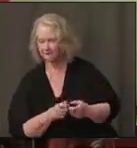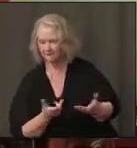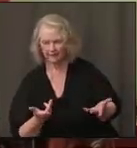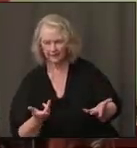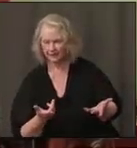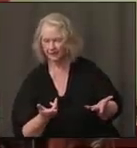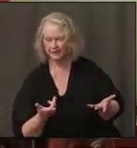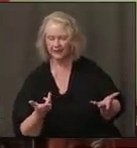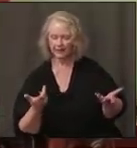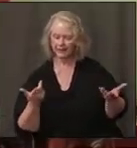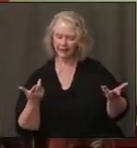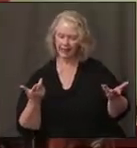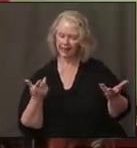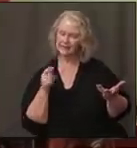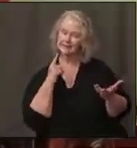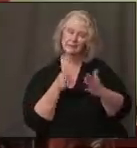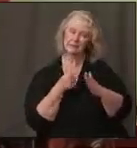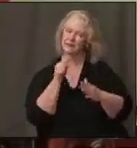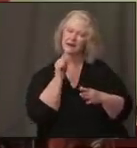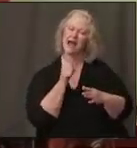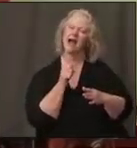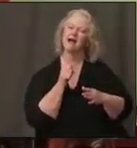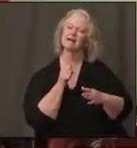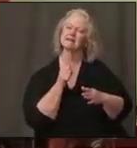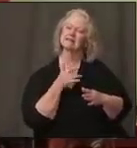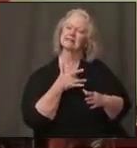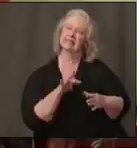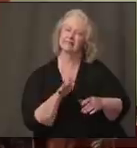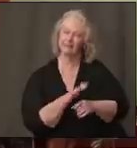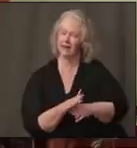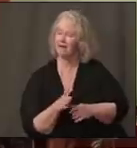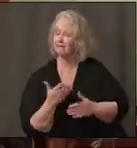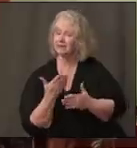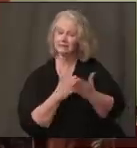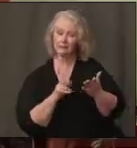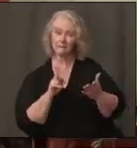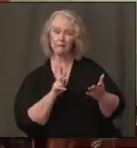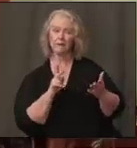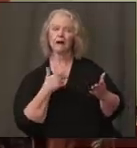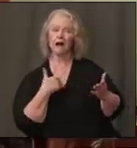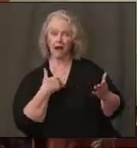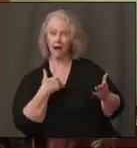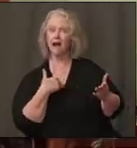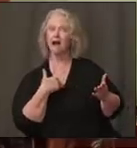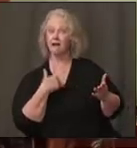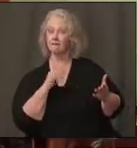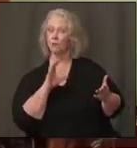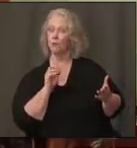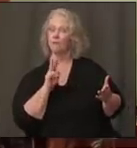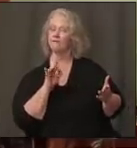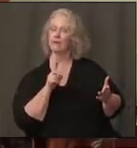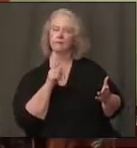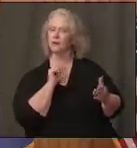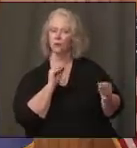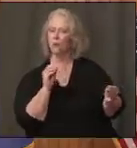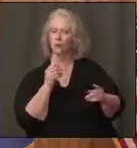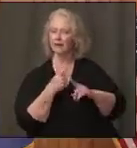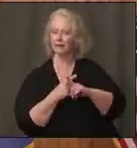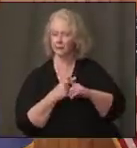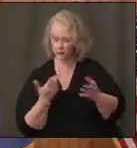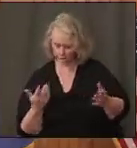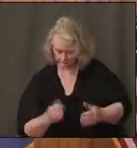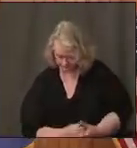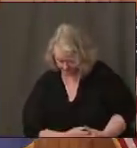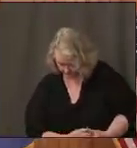from sensitive. There are a lot of people who have COVID who don't have a fever. Thank you.